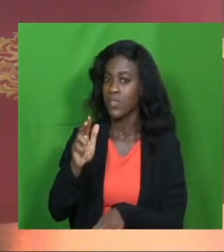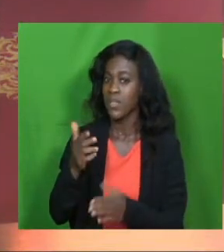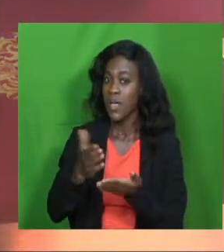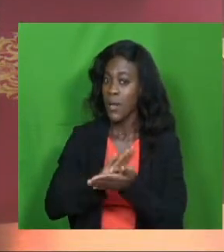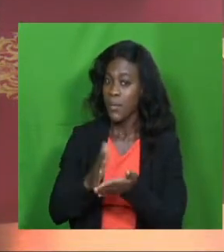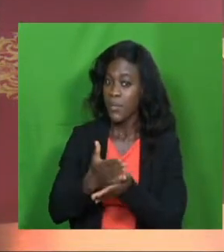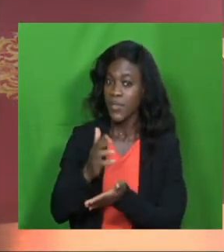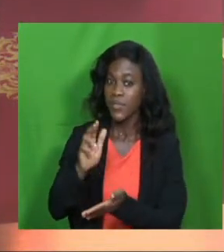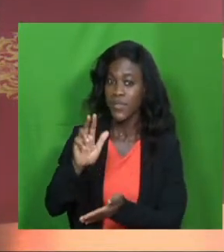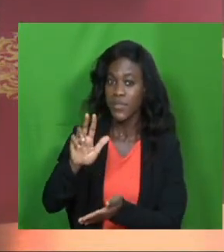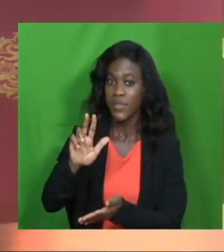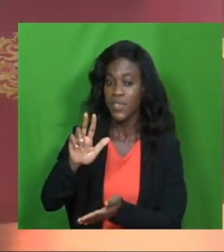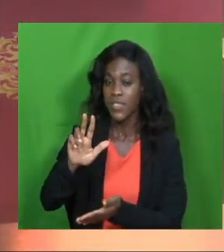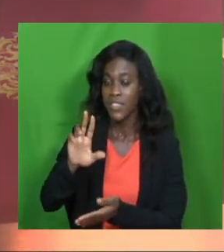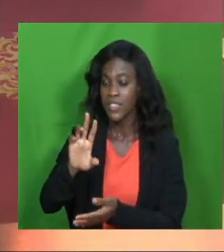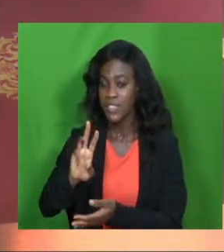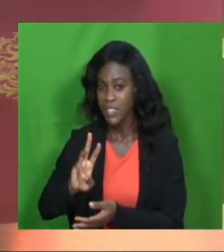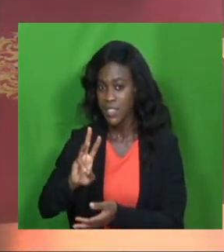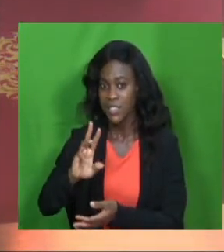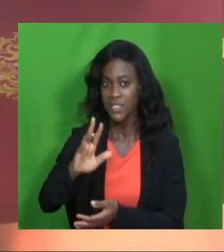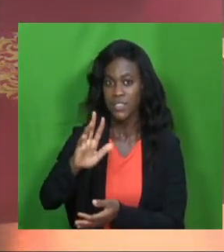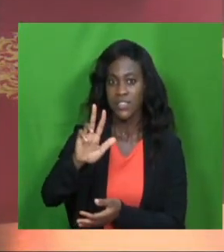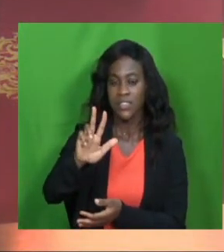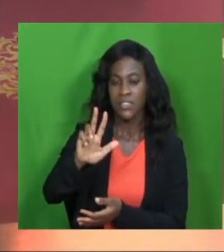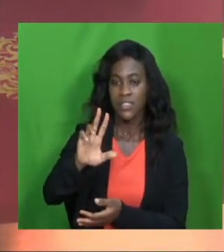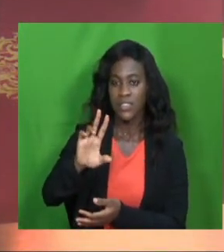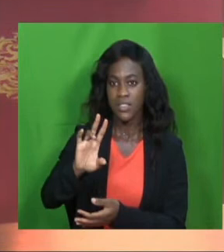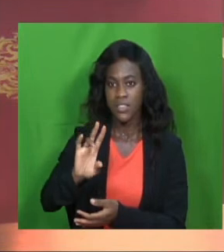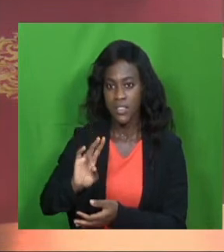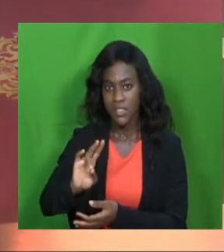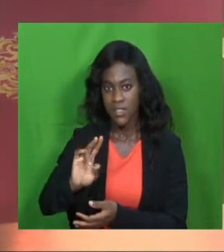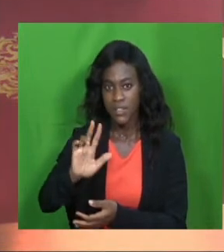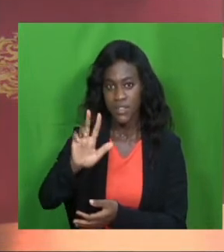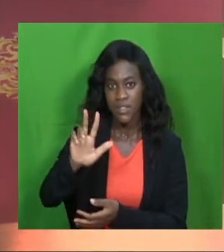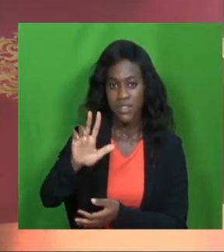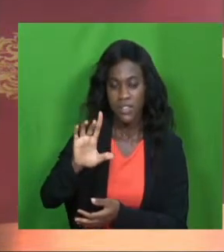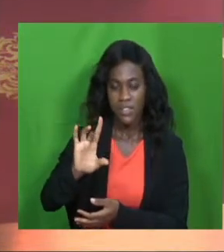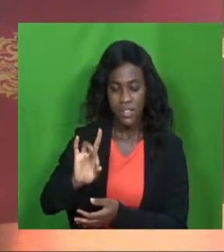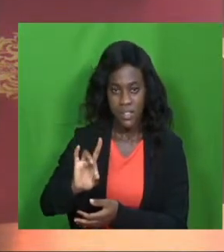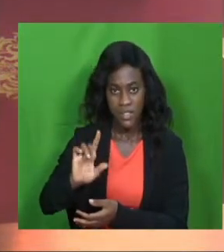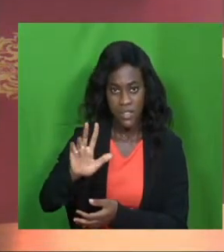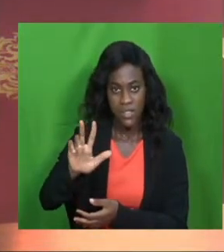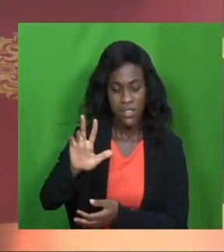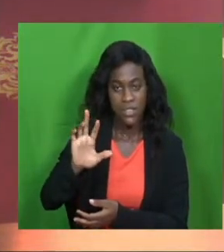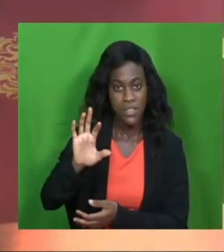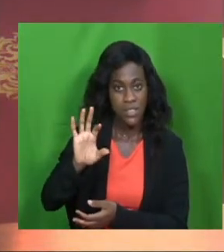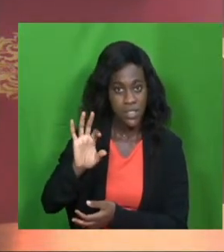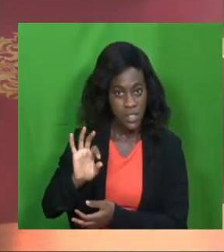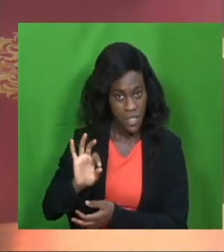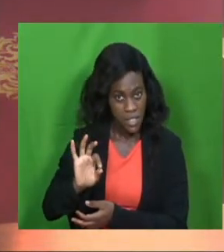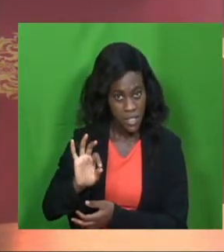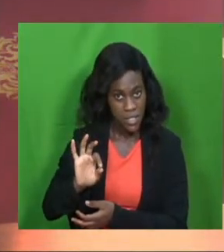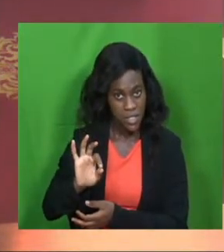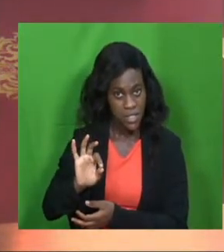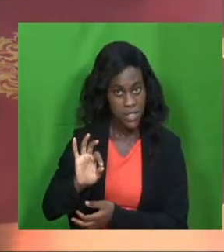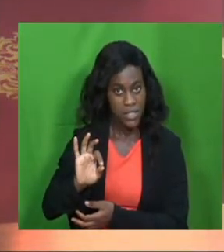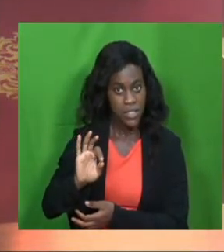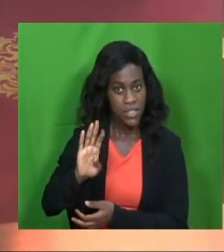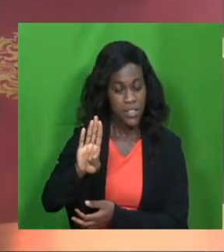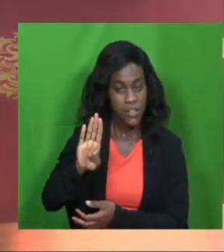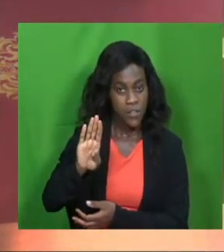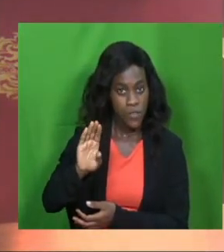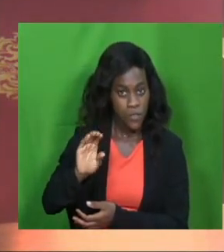37, page 38, page 39, page 40,